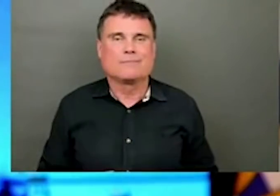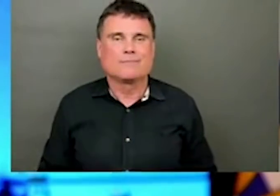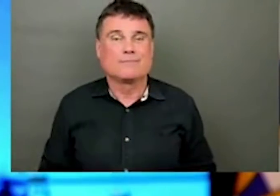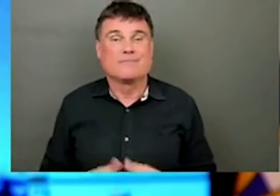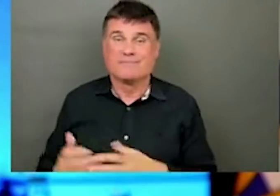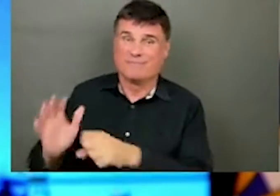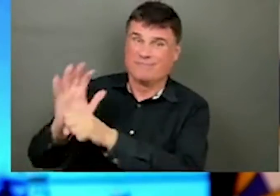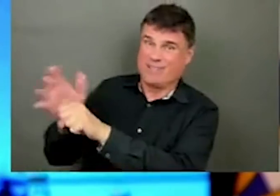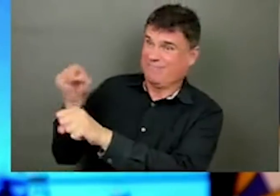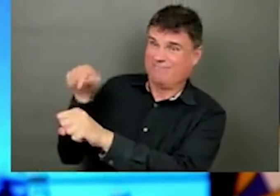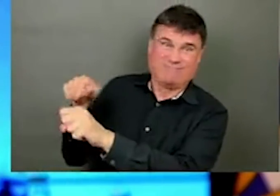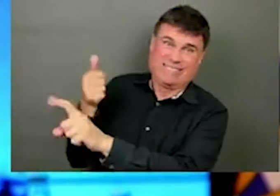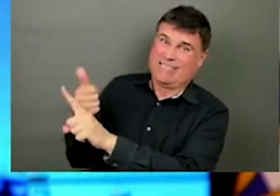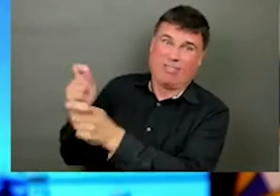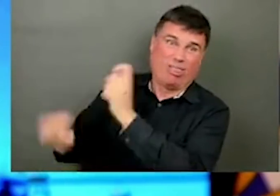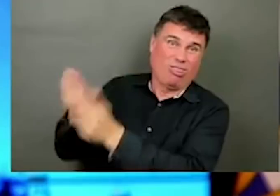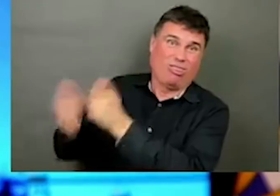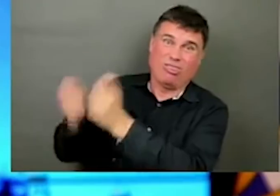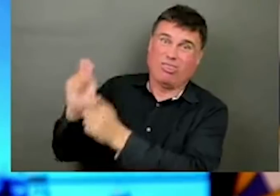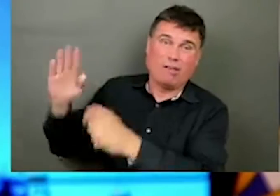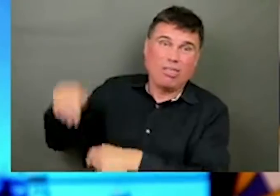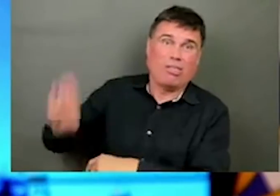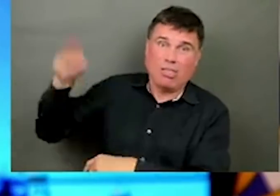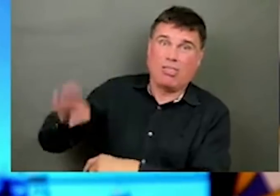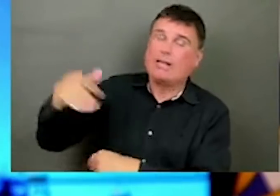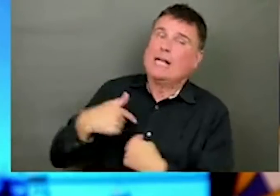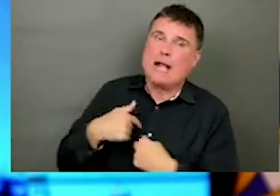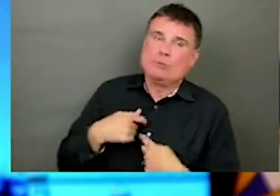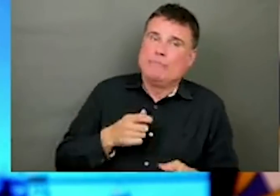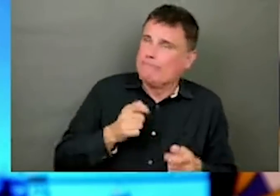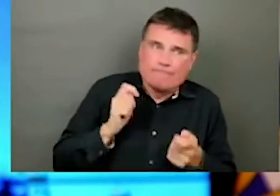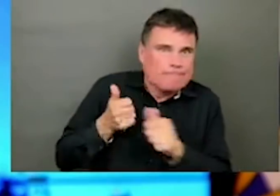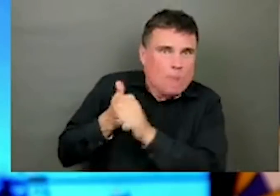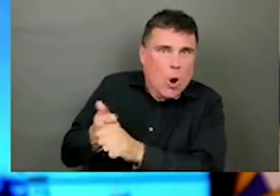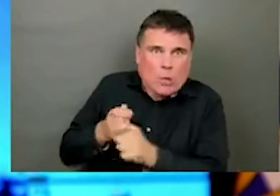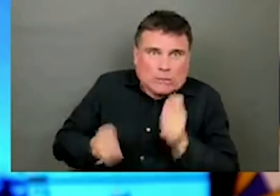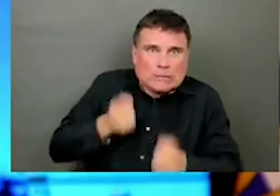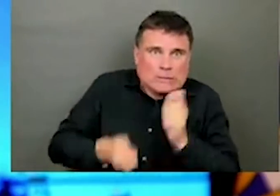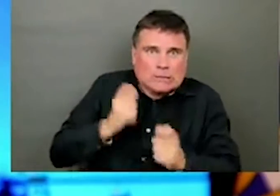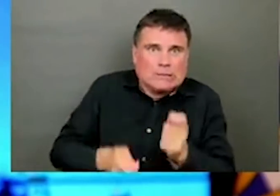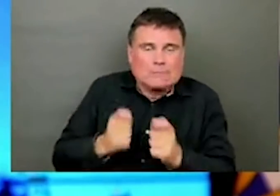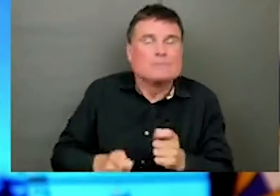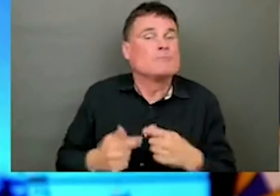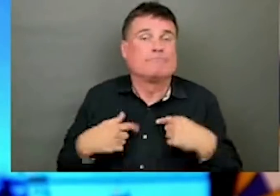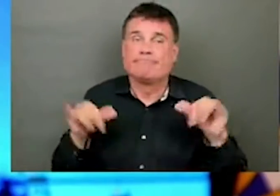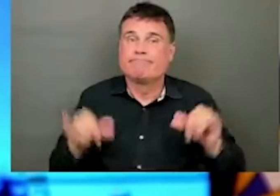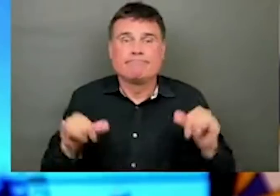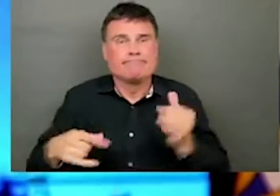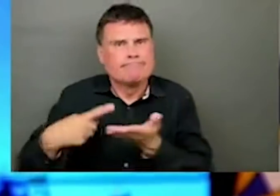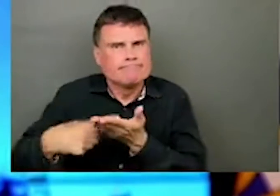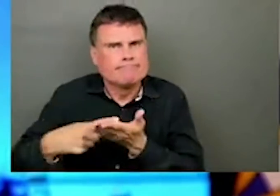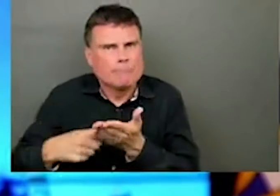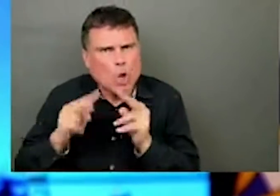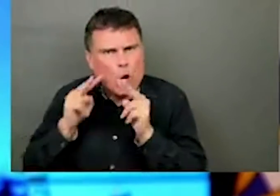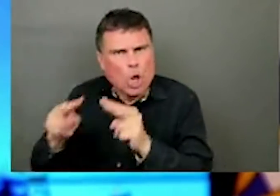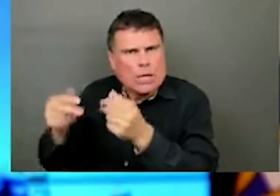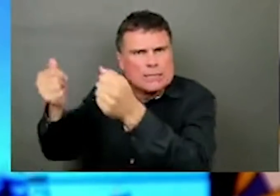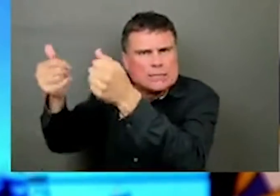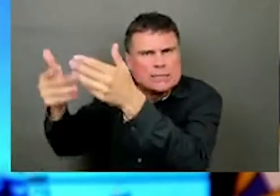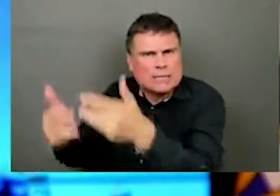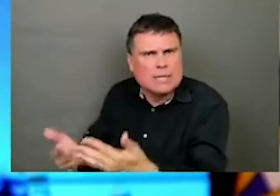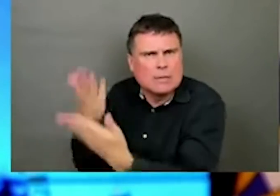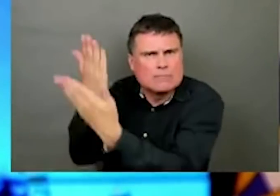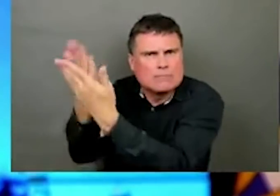said, part of the constant connections and discussions, looking at the data, looking at the pros and cons of different